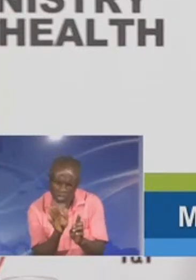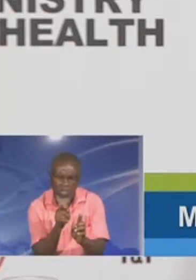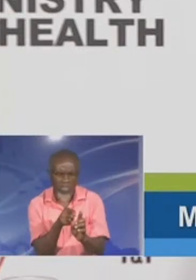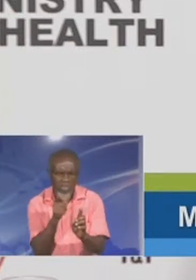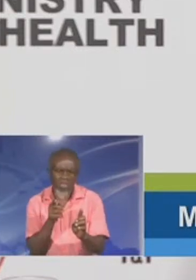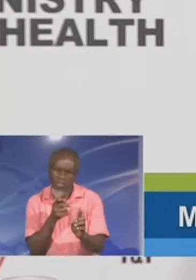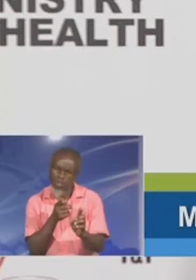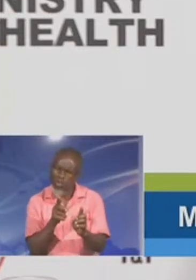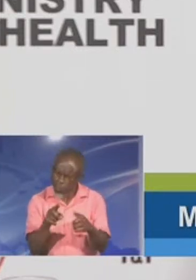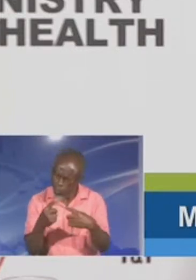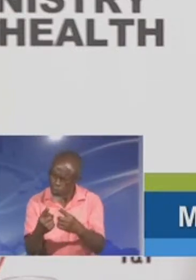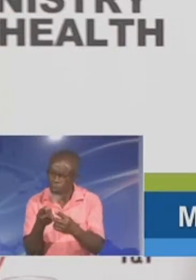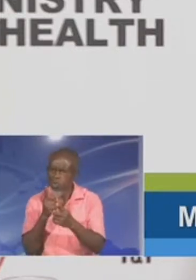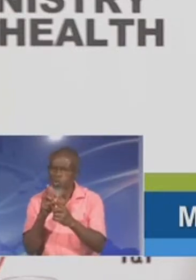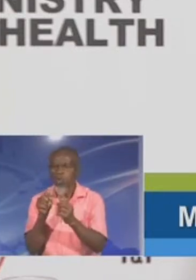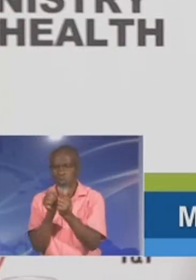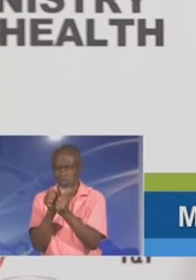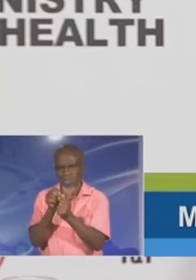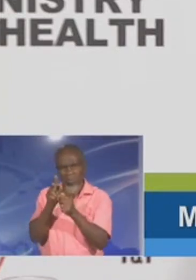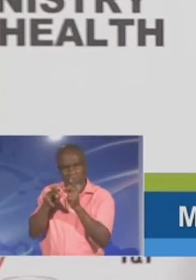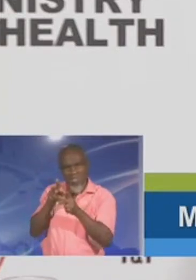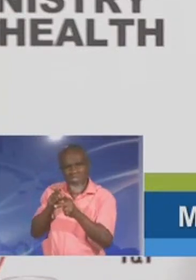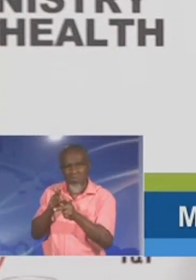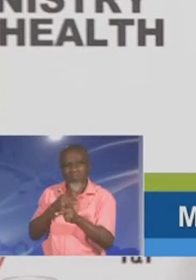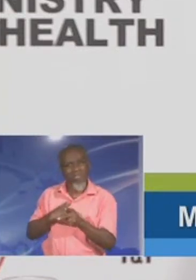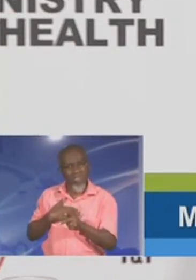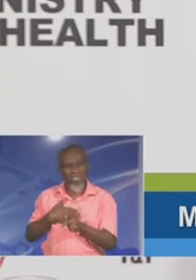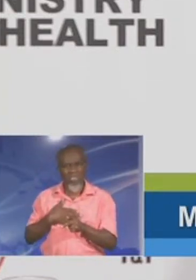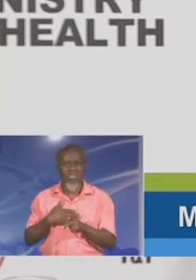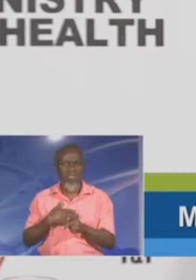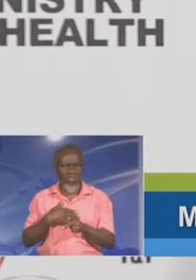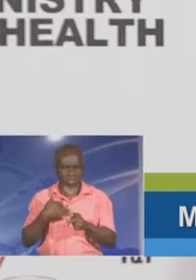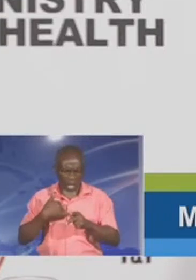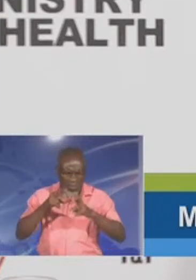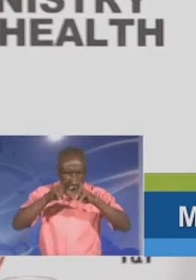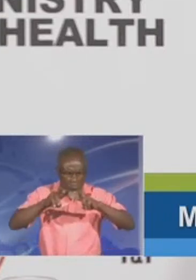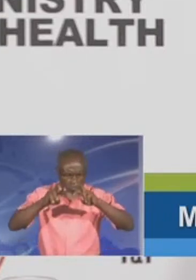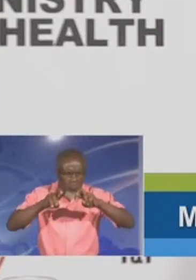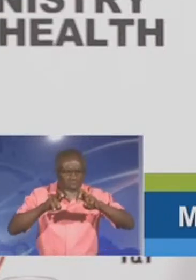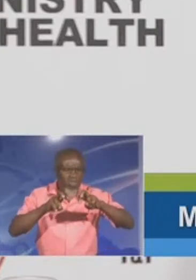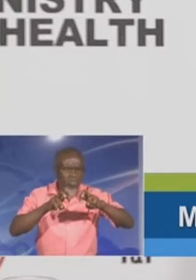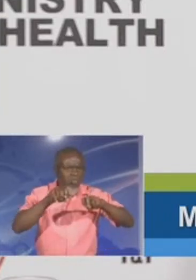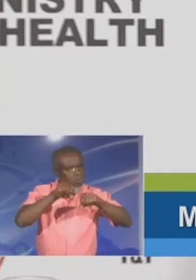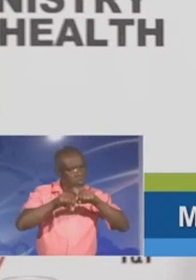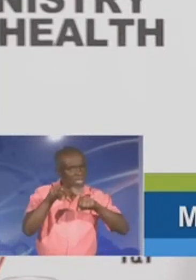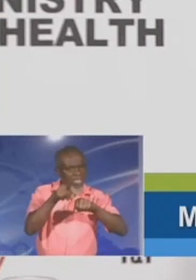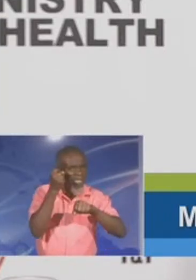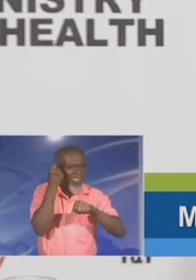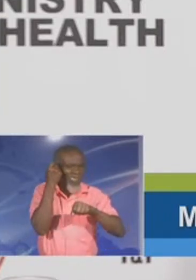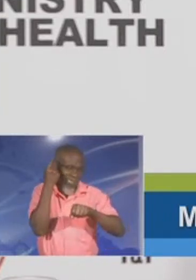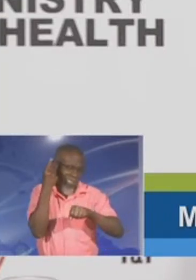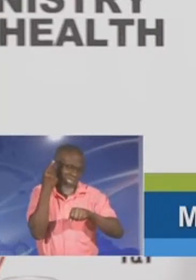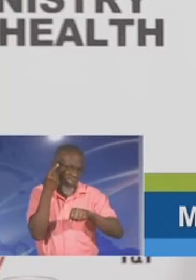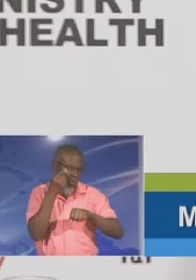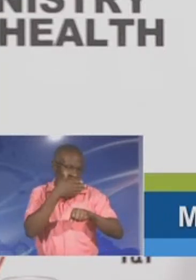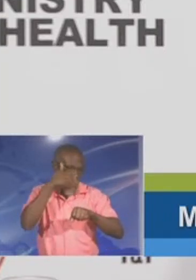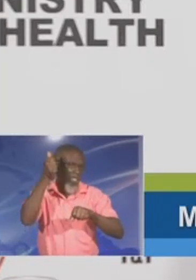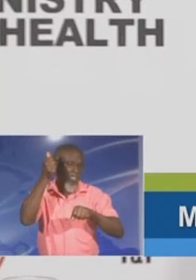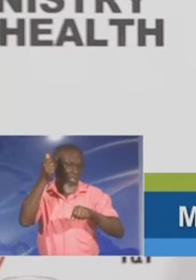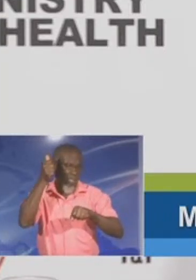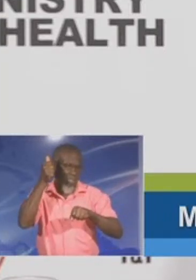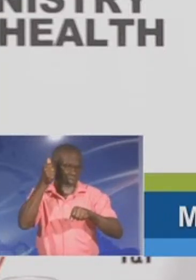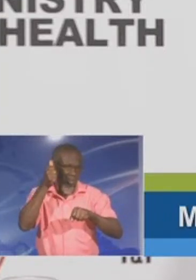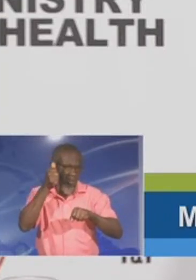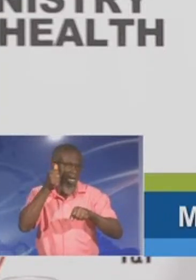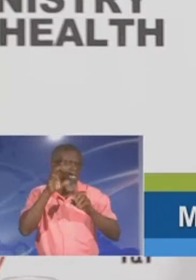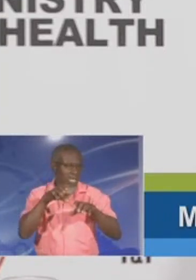be evaluated by someone who knows how to evaluate that risk and who knows how to provide the